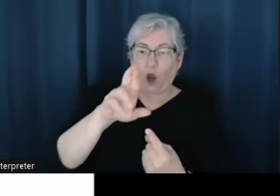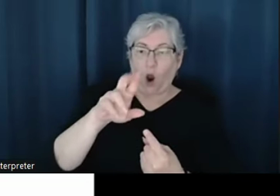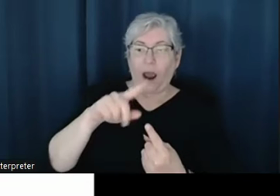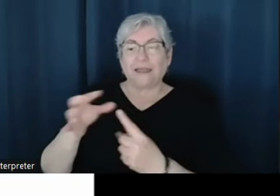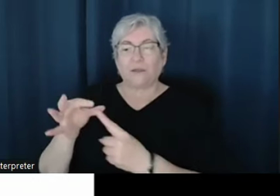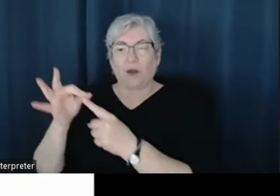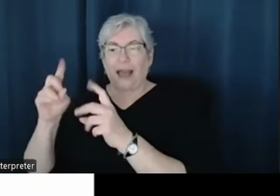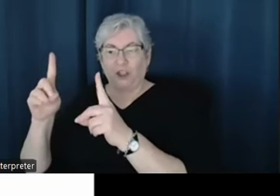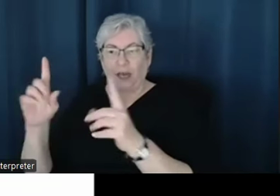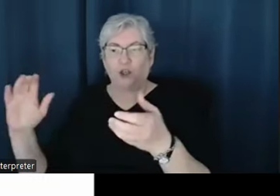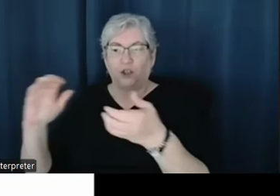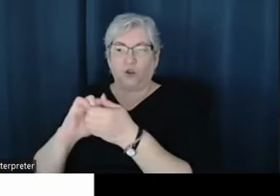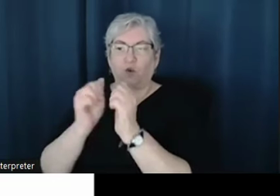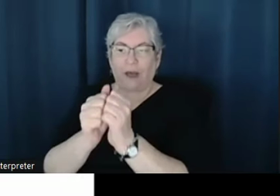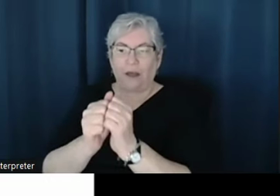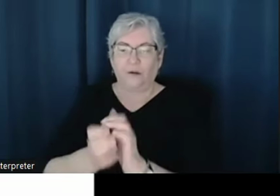education system. Next slide.